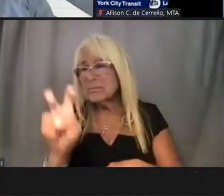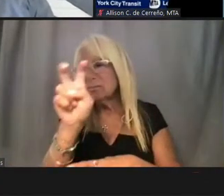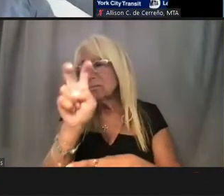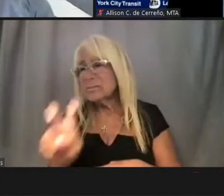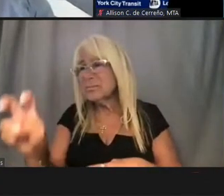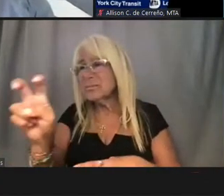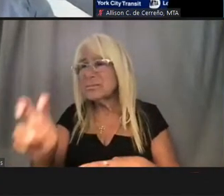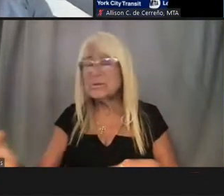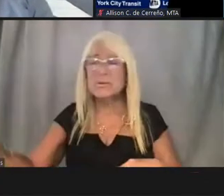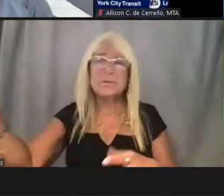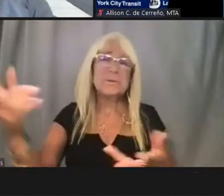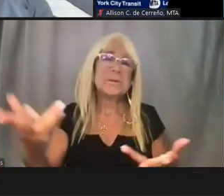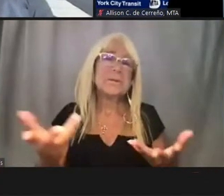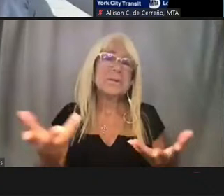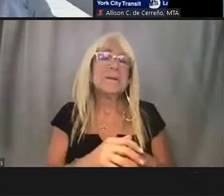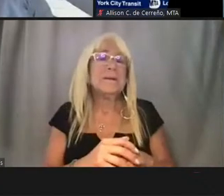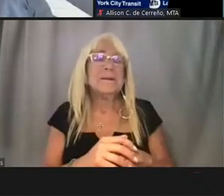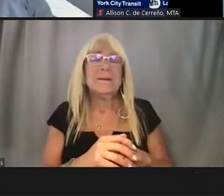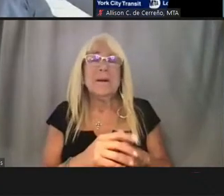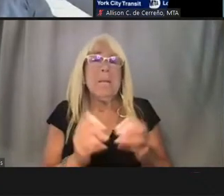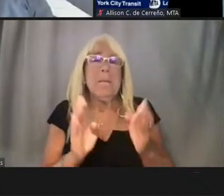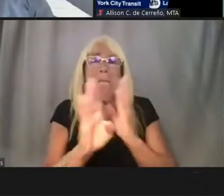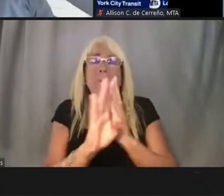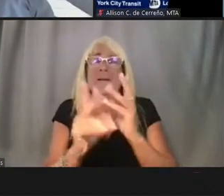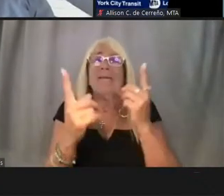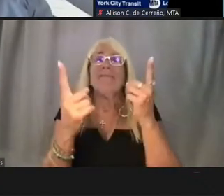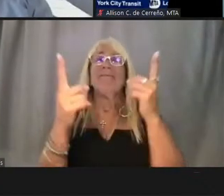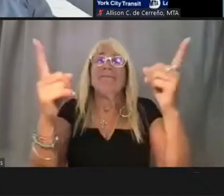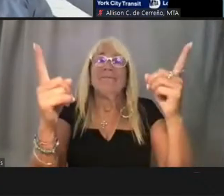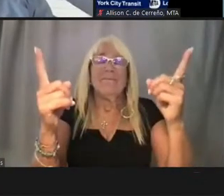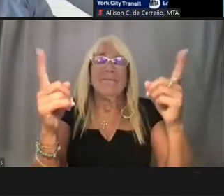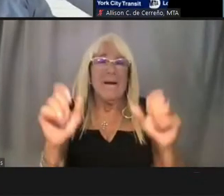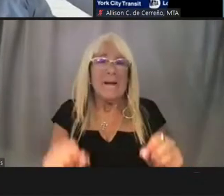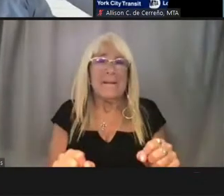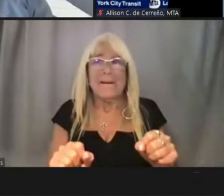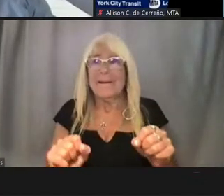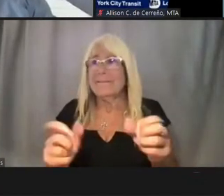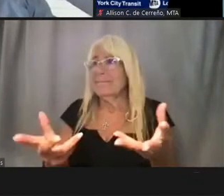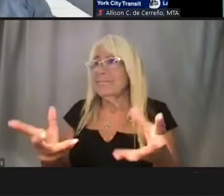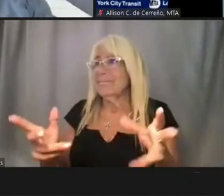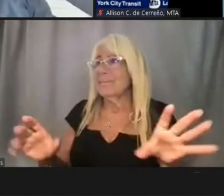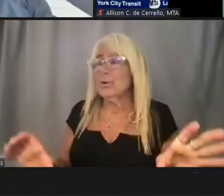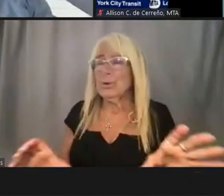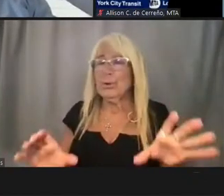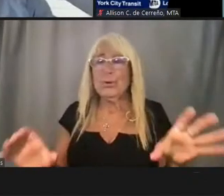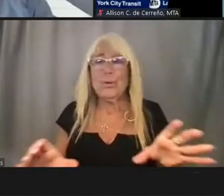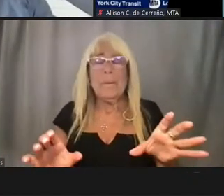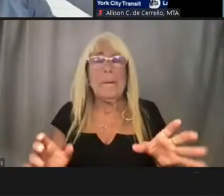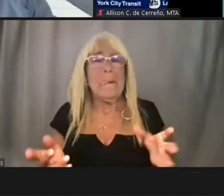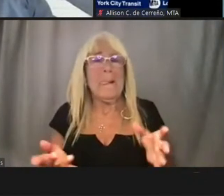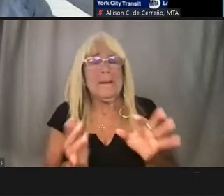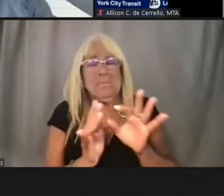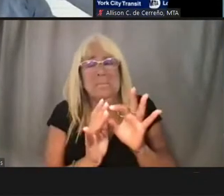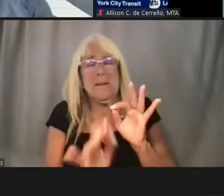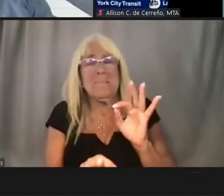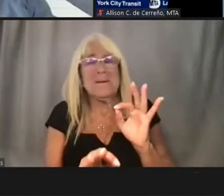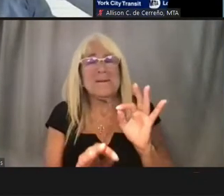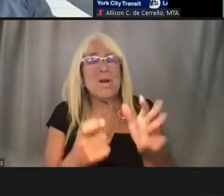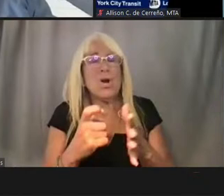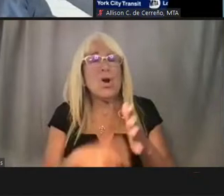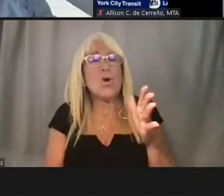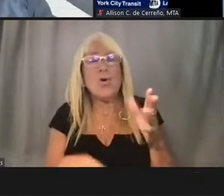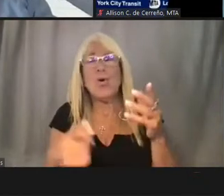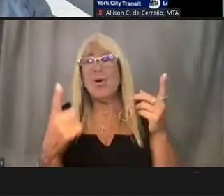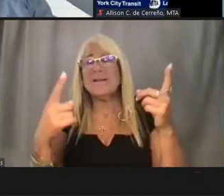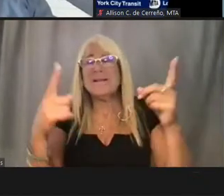fewer vehicles to block the way buses could finally fulfill their potential as one of the nimblest and most cost-effective forms of